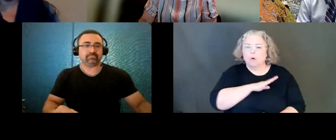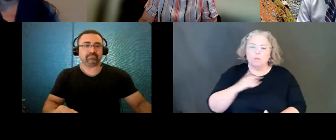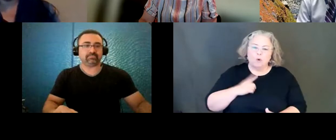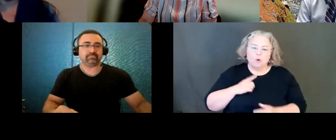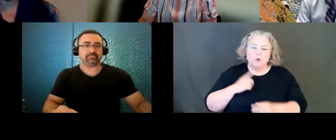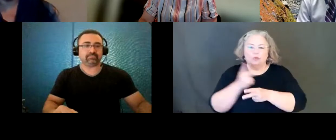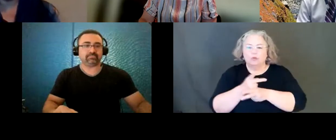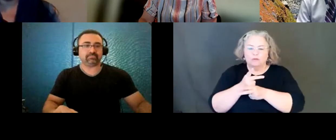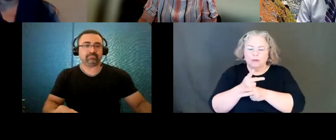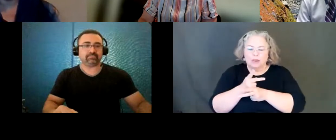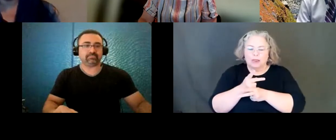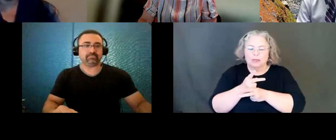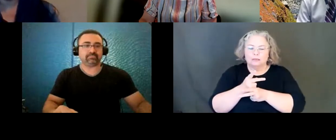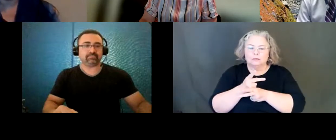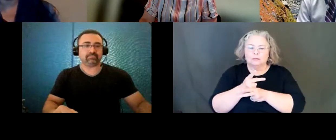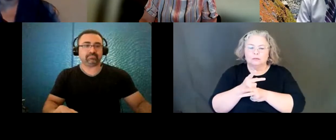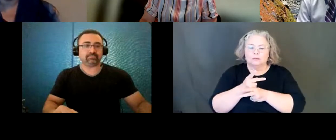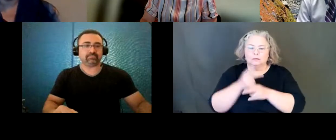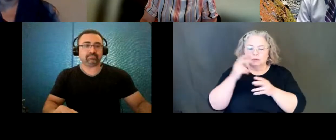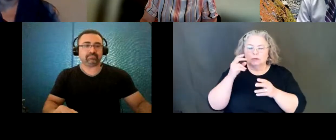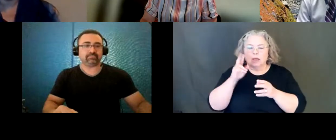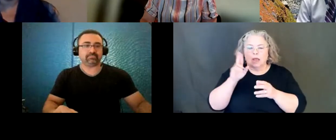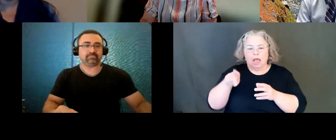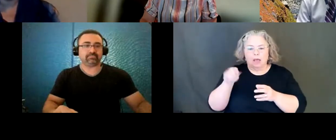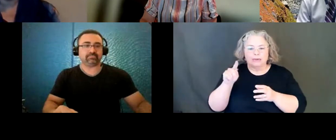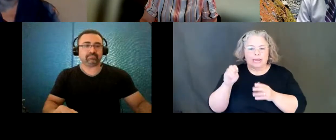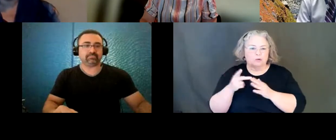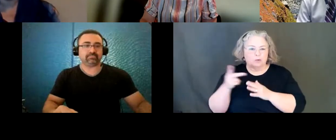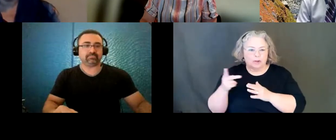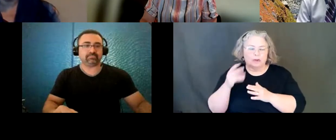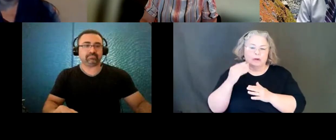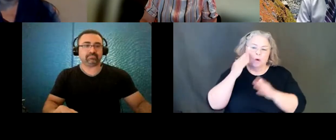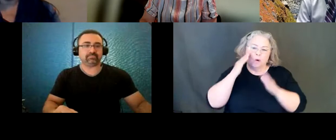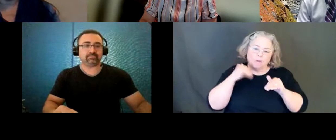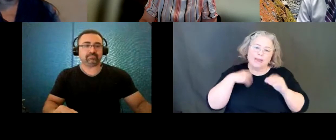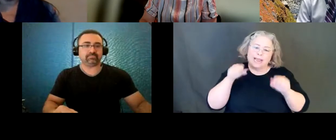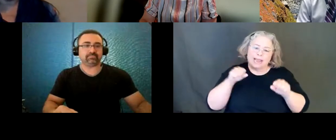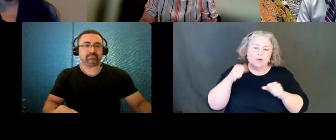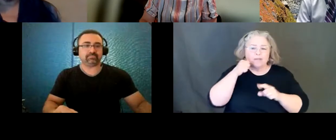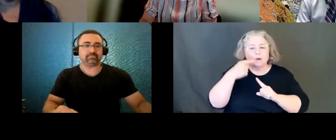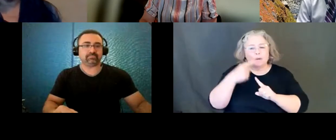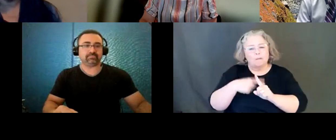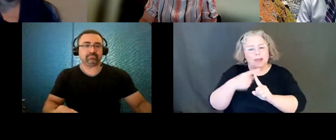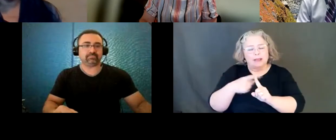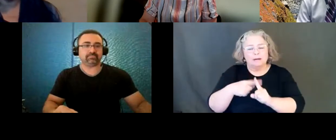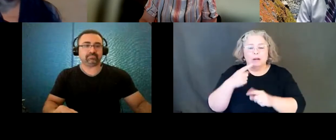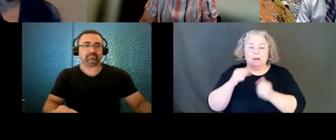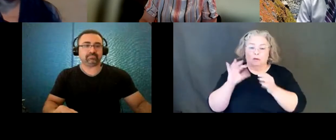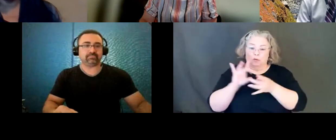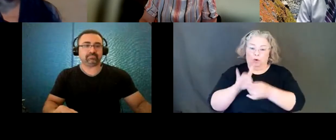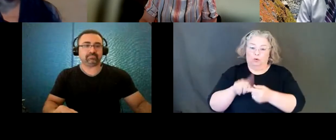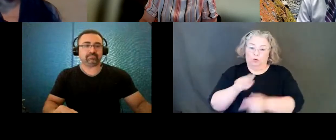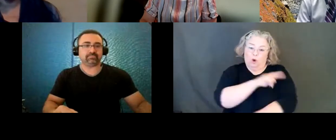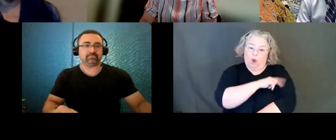updates twice now, and we're hoping that we can do it at least on a monthly basis. But for the hospitalizations, it is a little